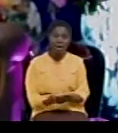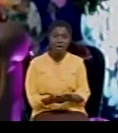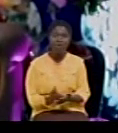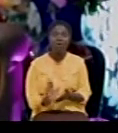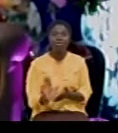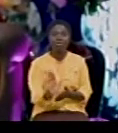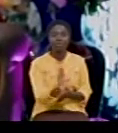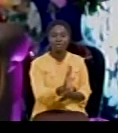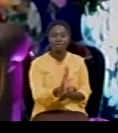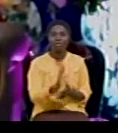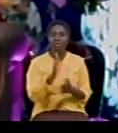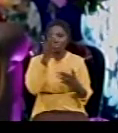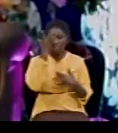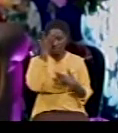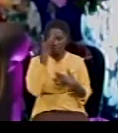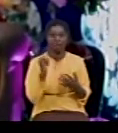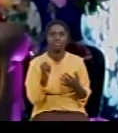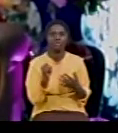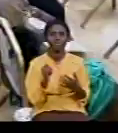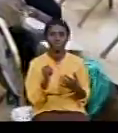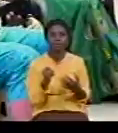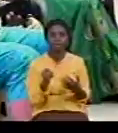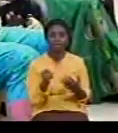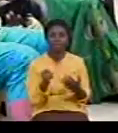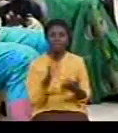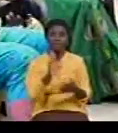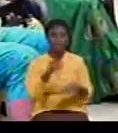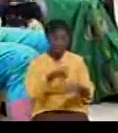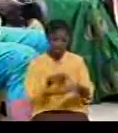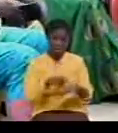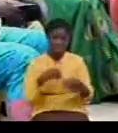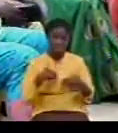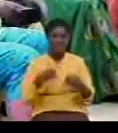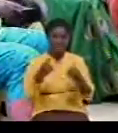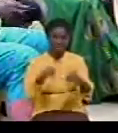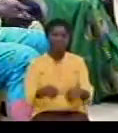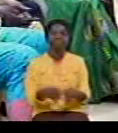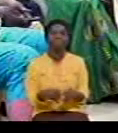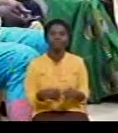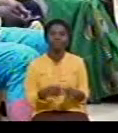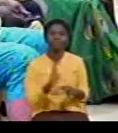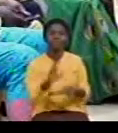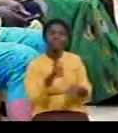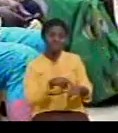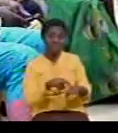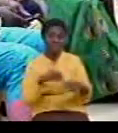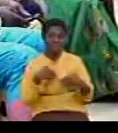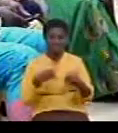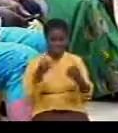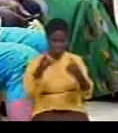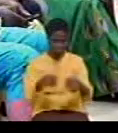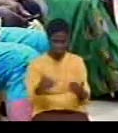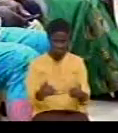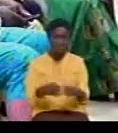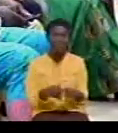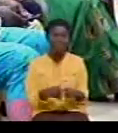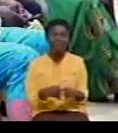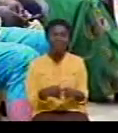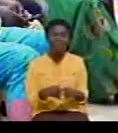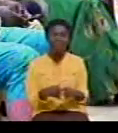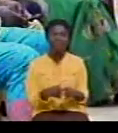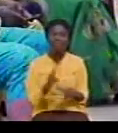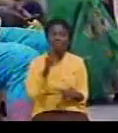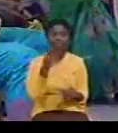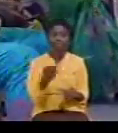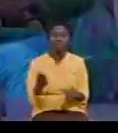thy diseases. Your night has come. Your chance has come. Two things.